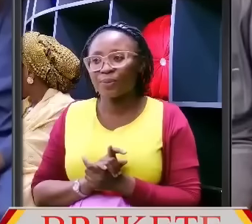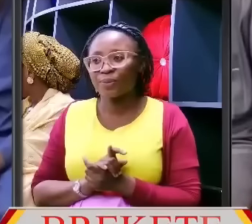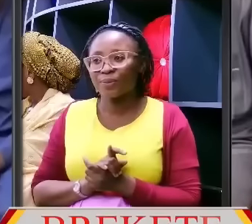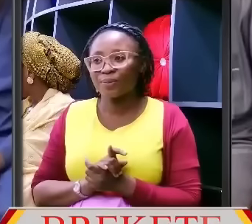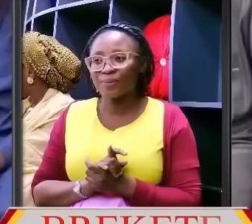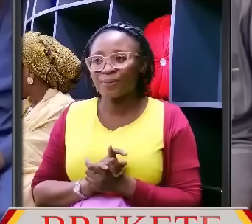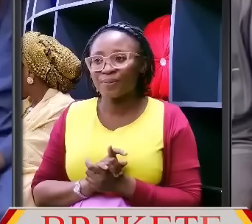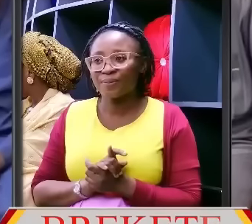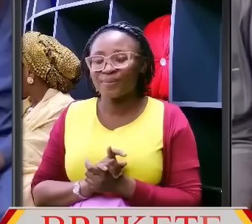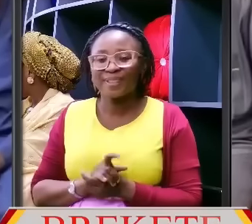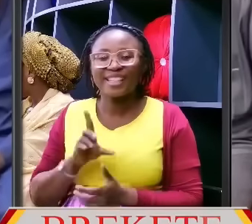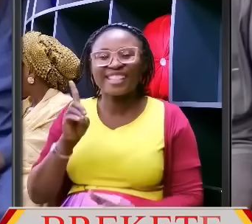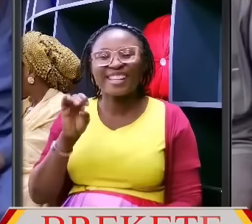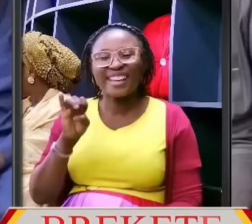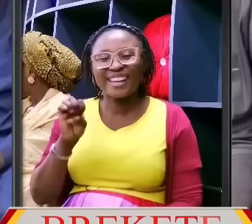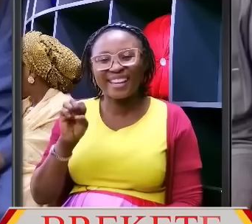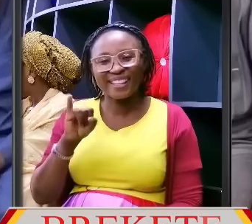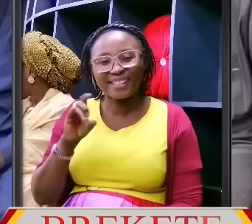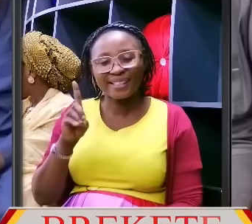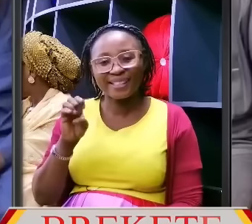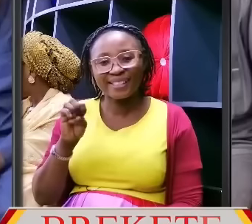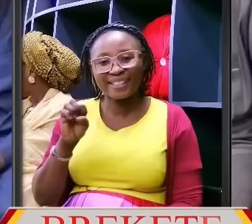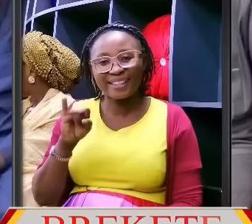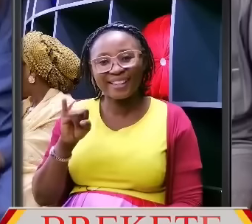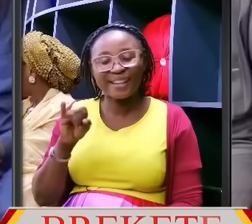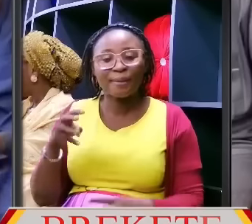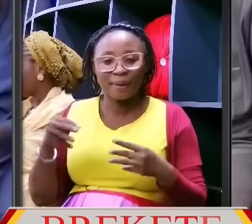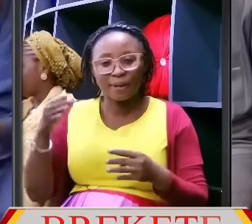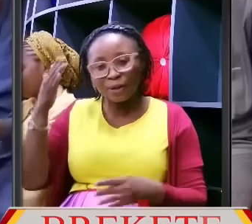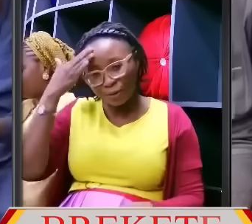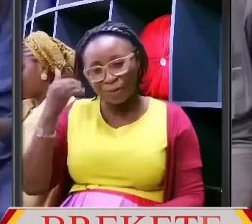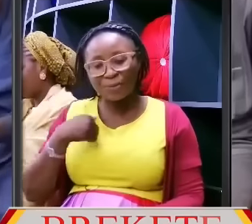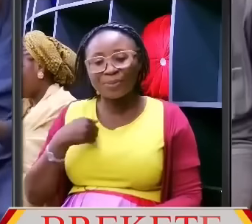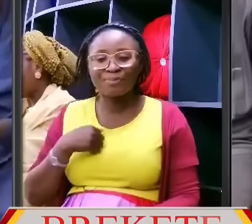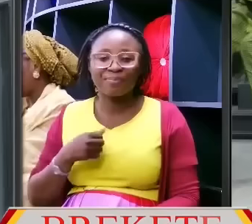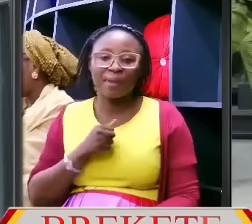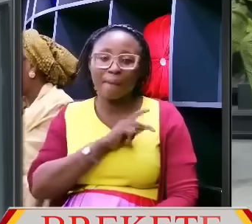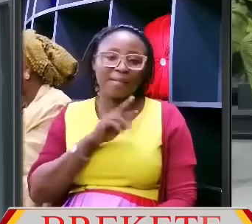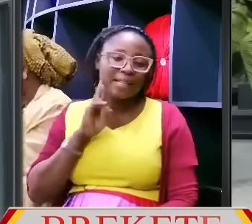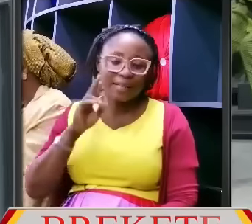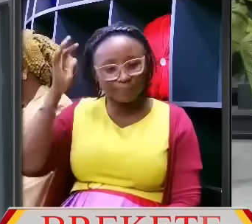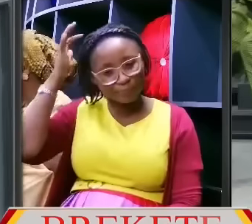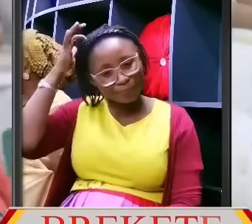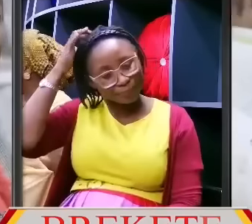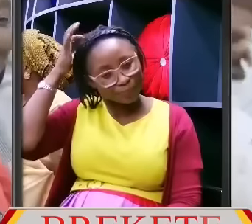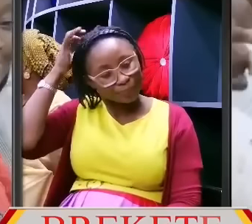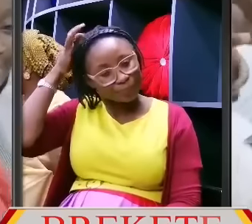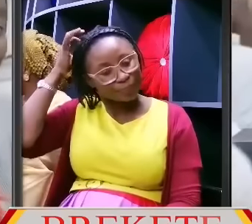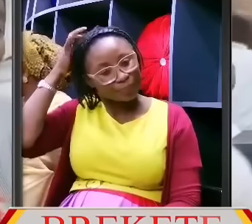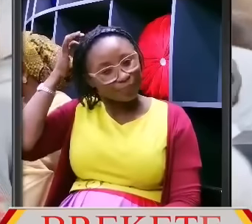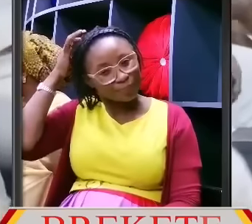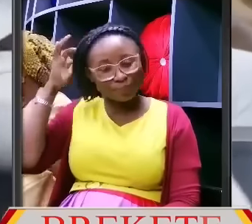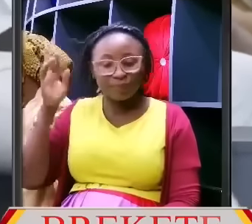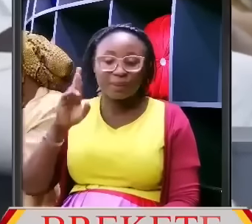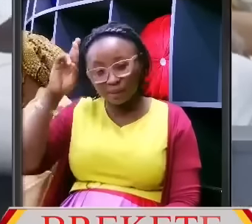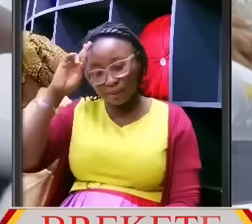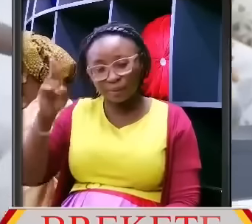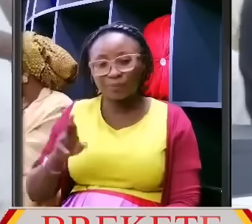They market, they don't sabi me. Small but mighty, we no go appreciate them. Now,